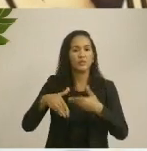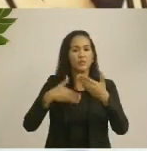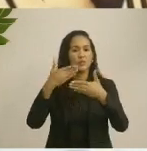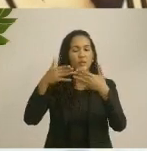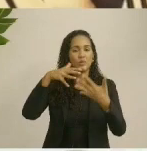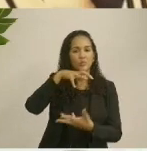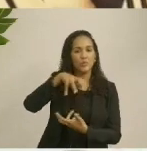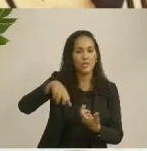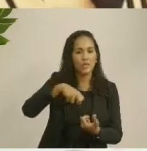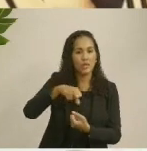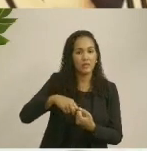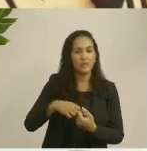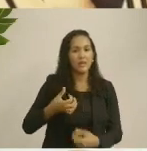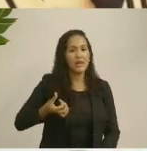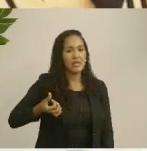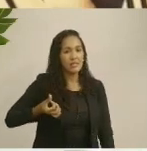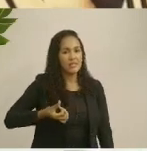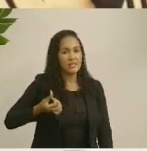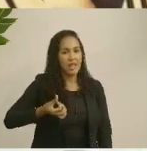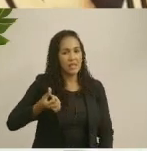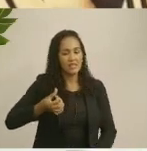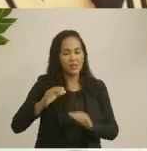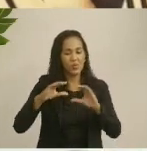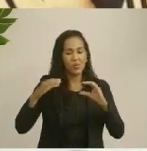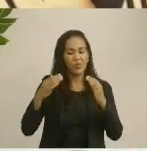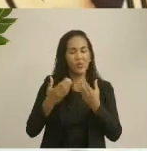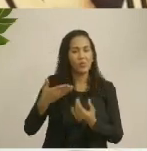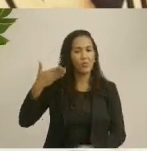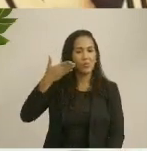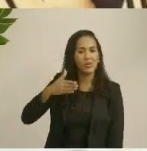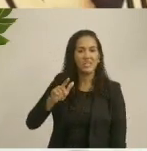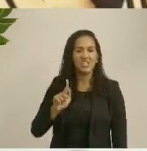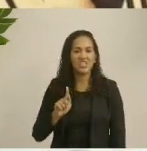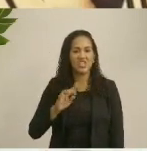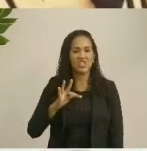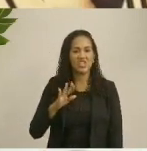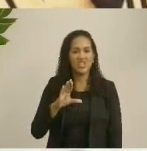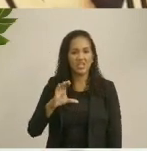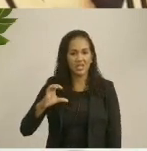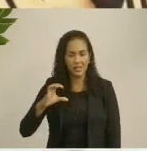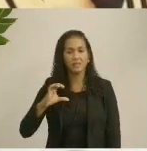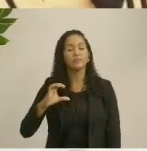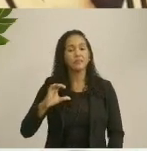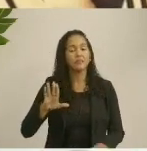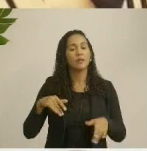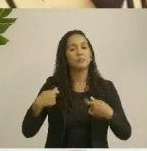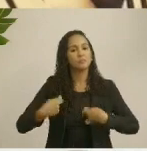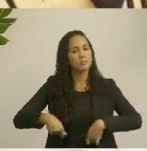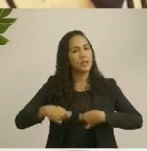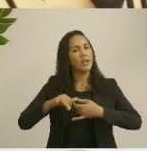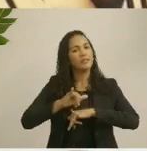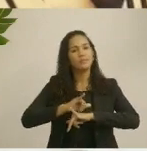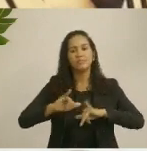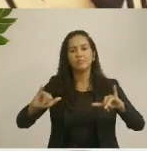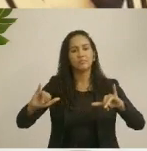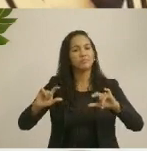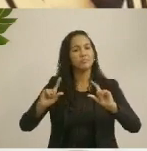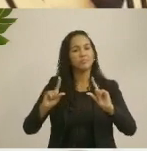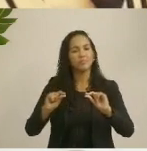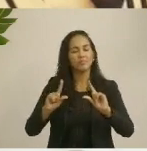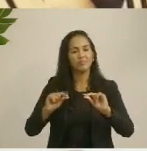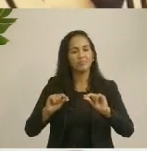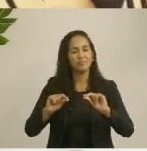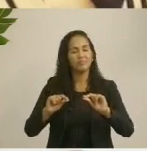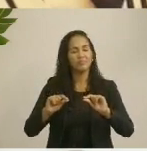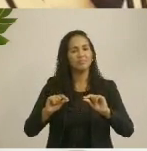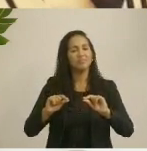GSTIC conferences, and I must say how utterly appropriate it is that it is being held